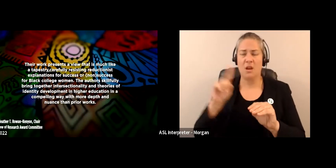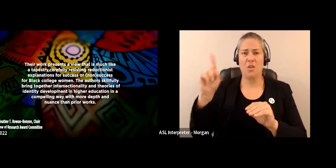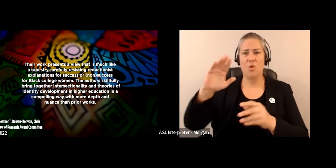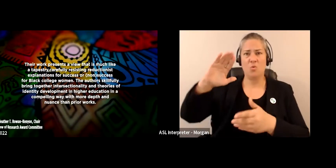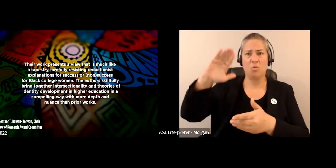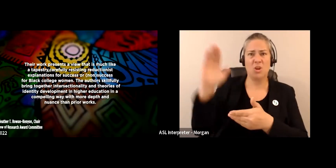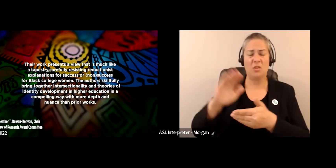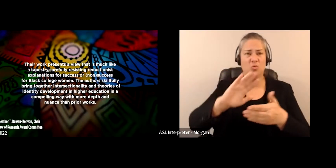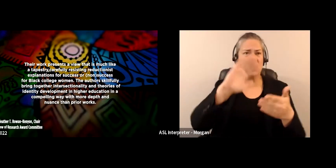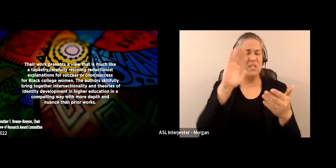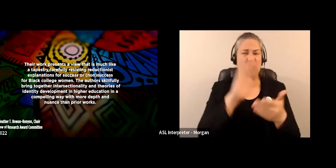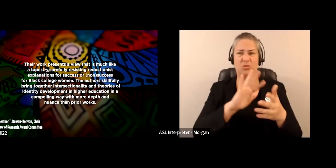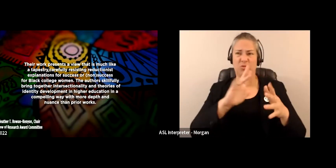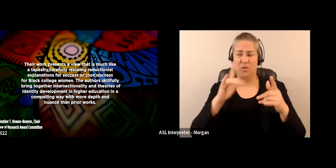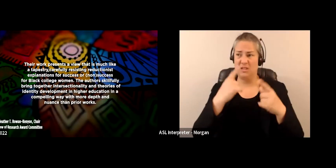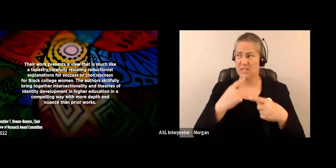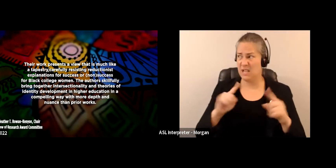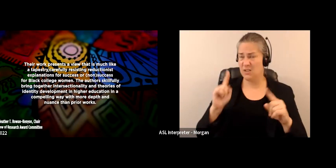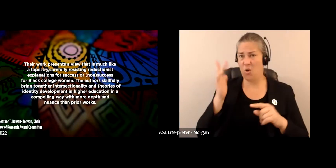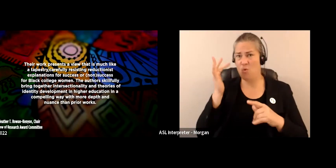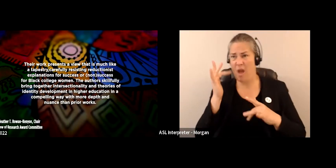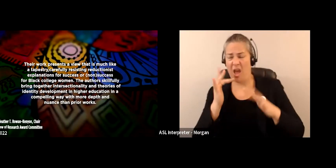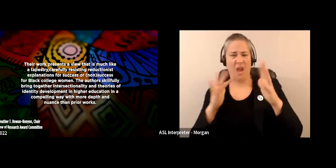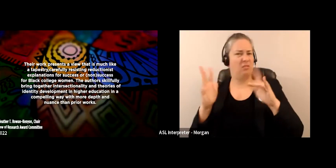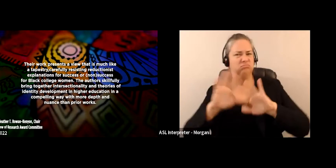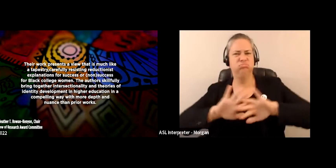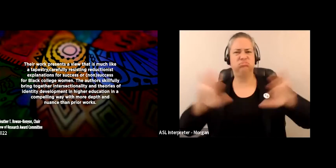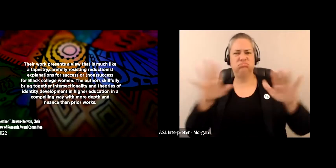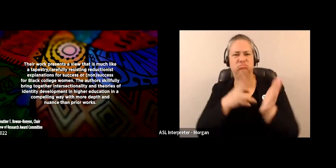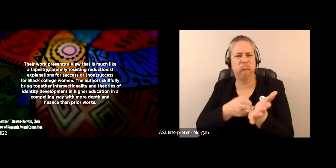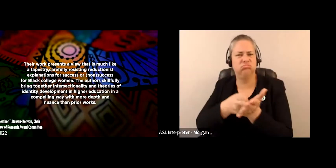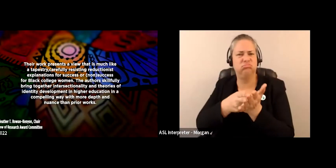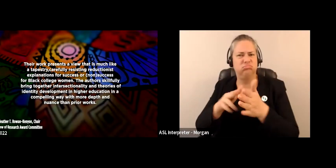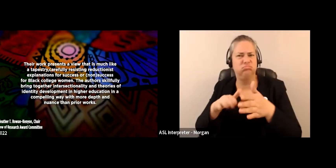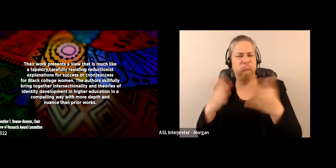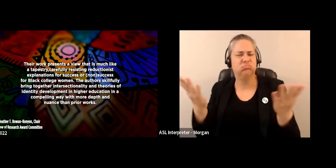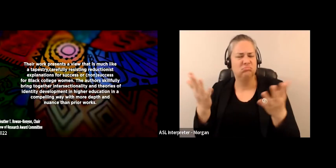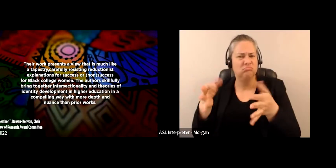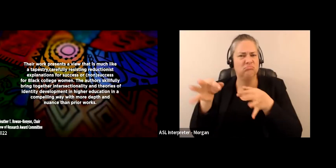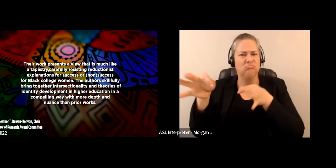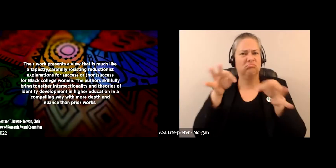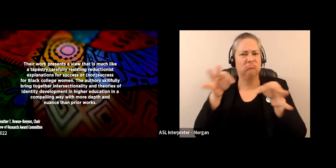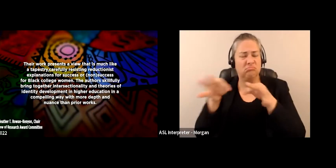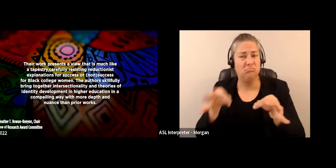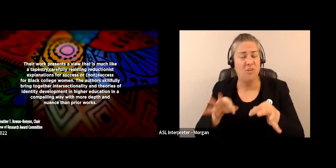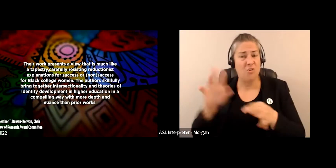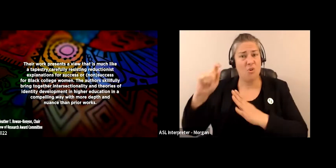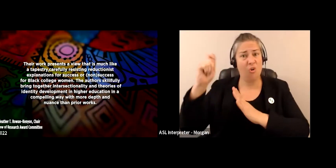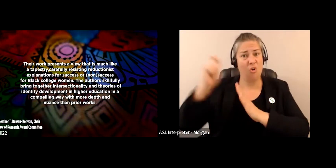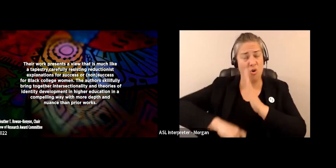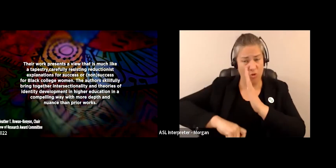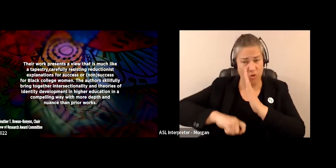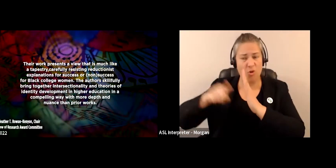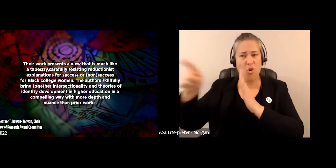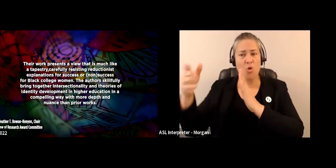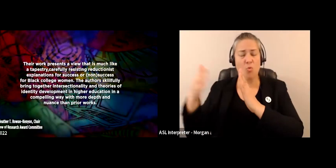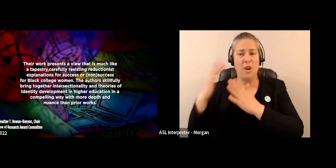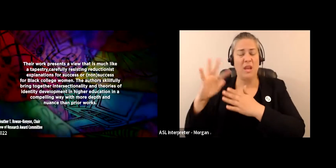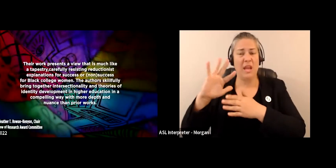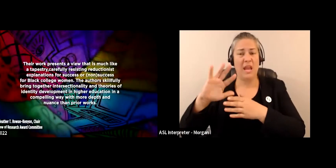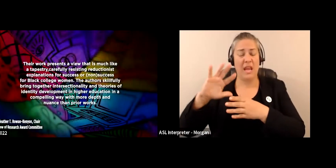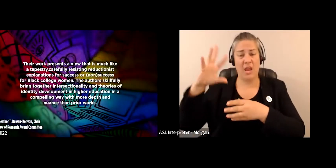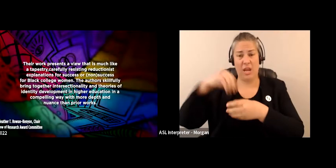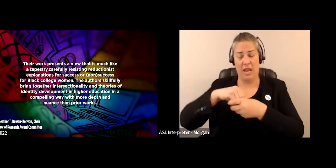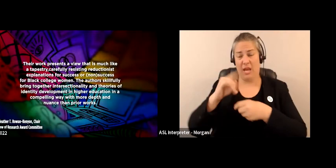for success or non-success for Black college women. The authors skillfully bring together intersectionality and theories